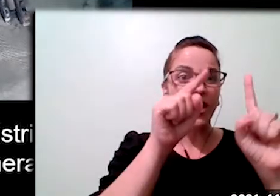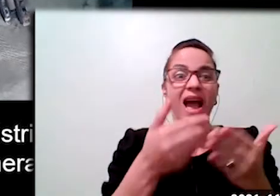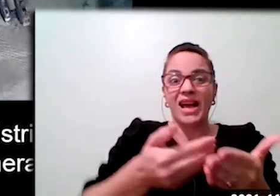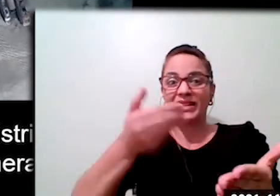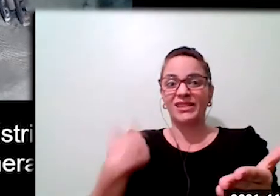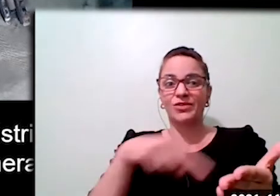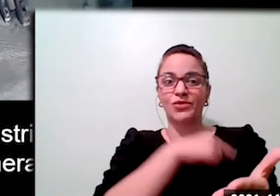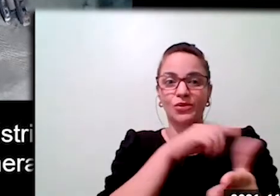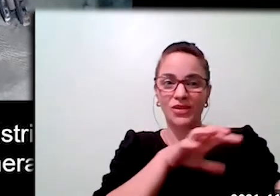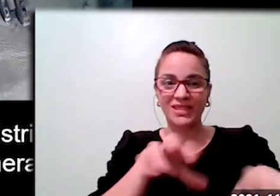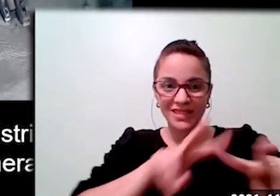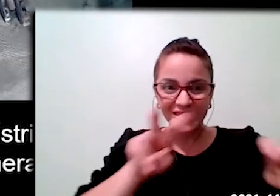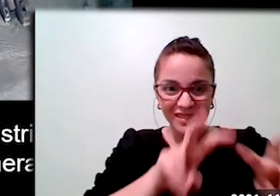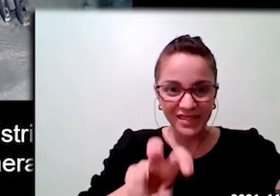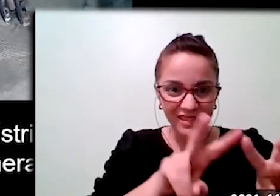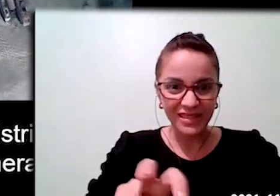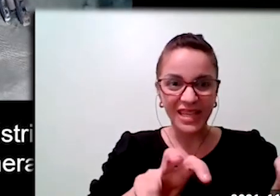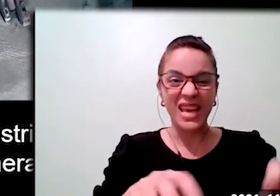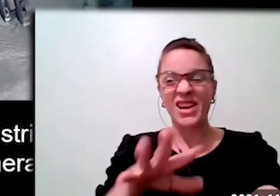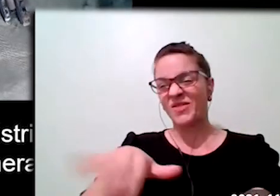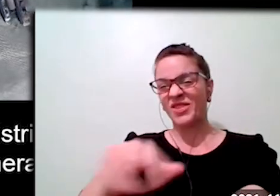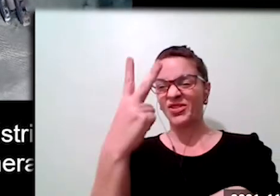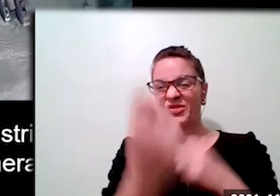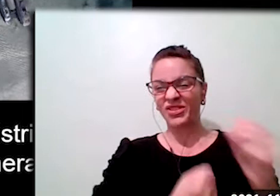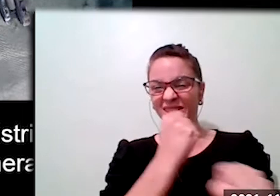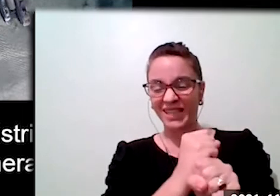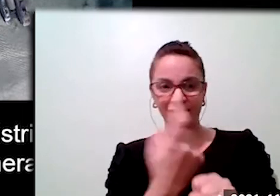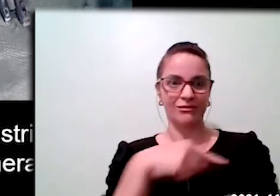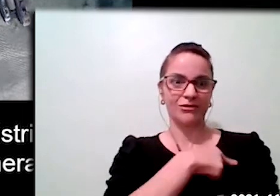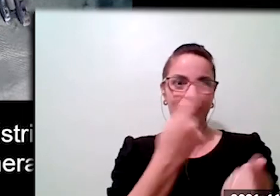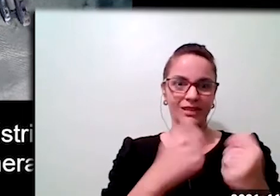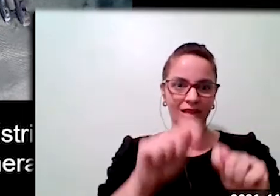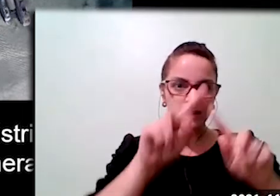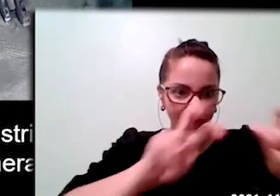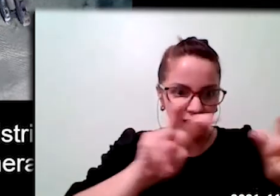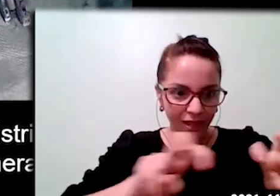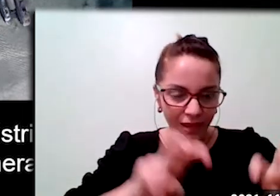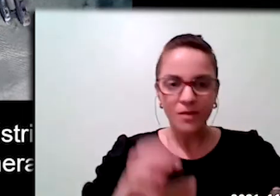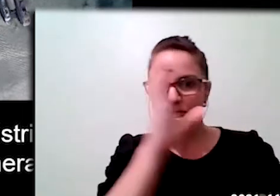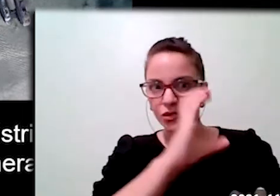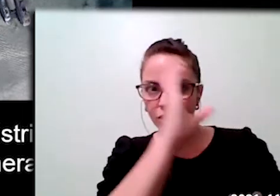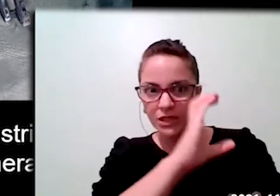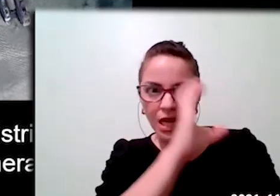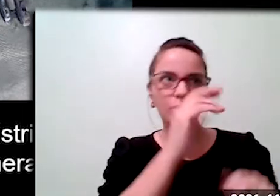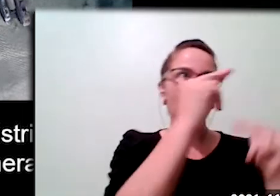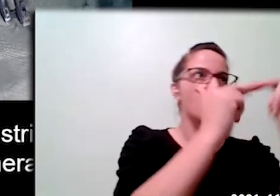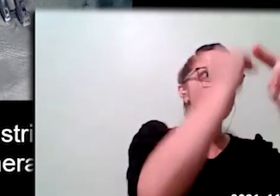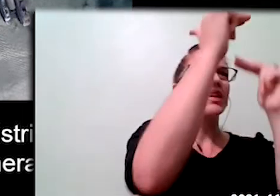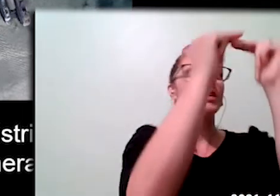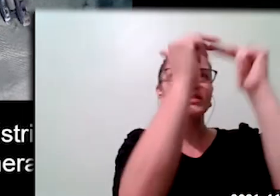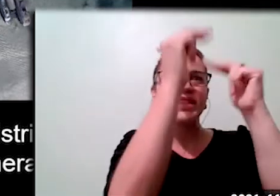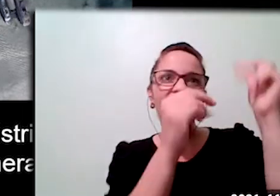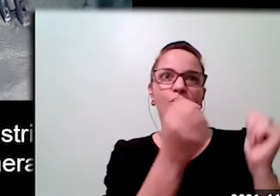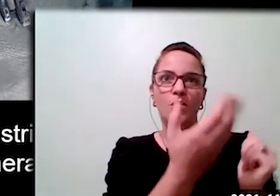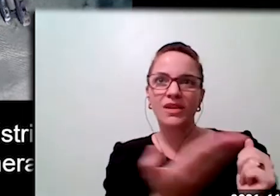started. The research lasted almost 2 years, an inventory of every single building, object,